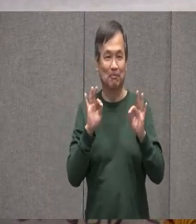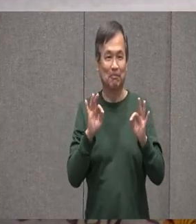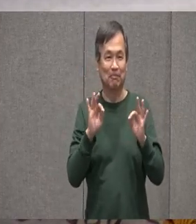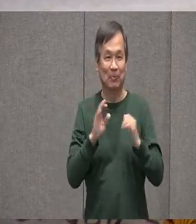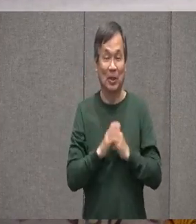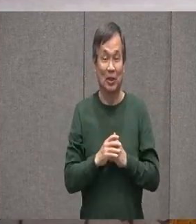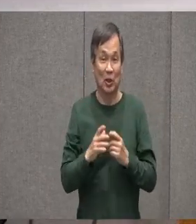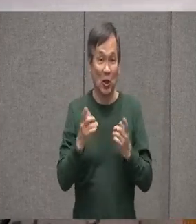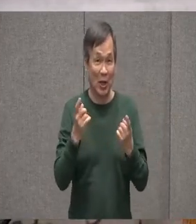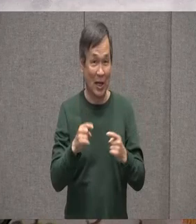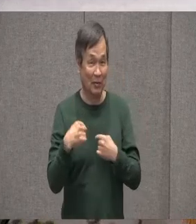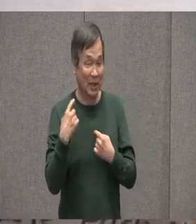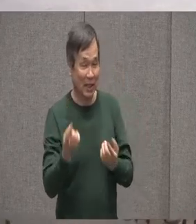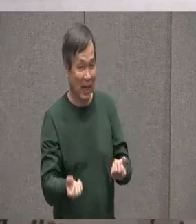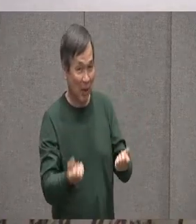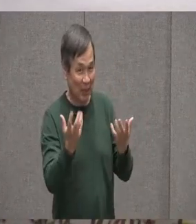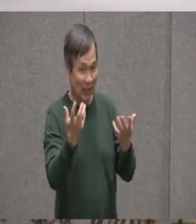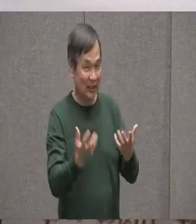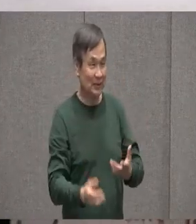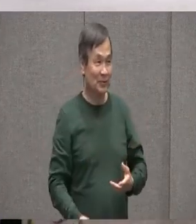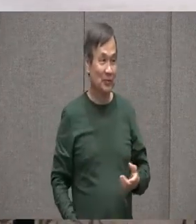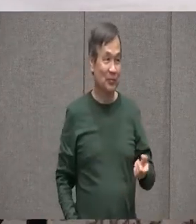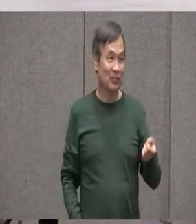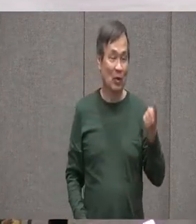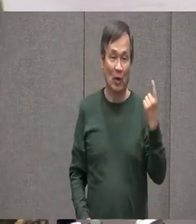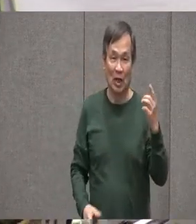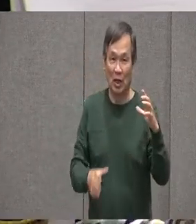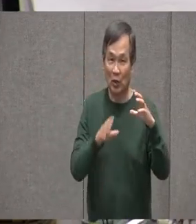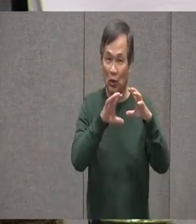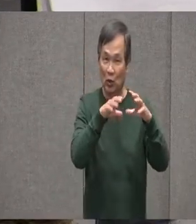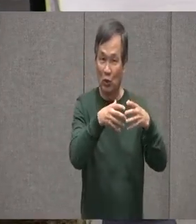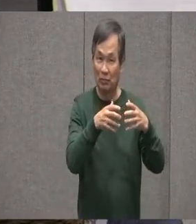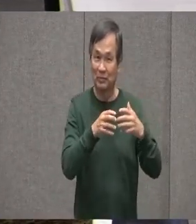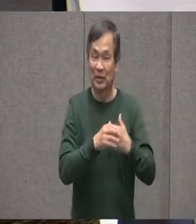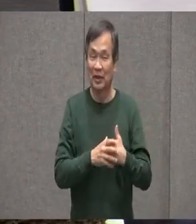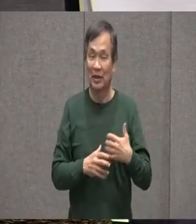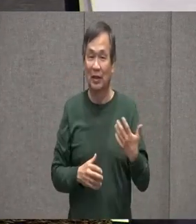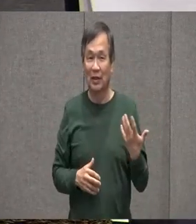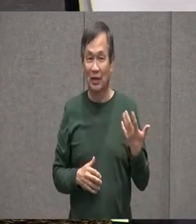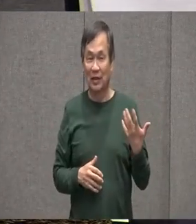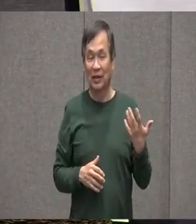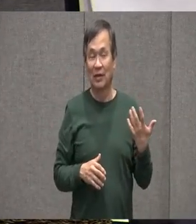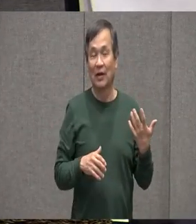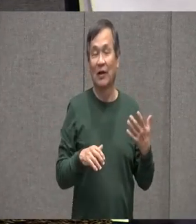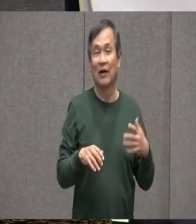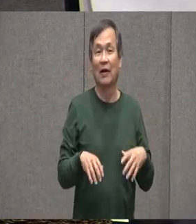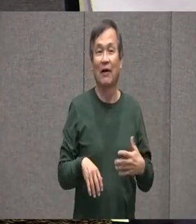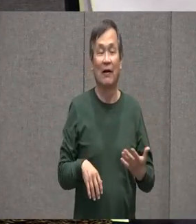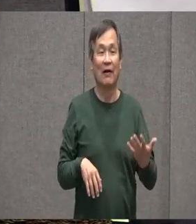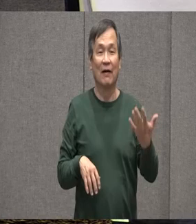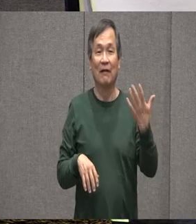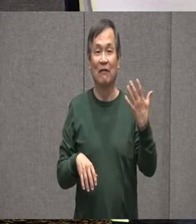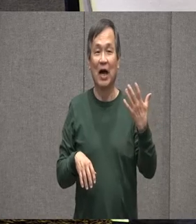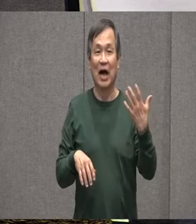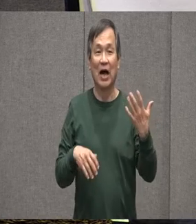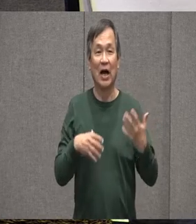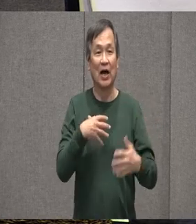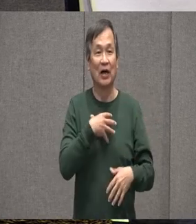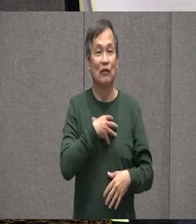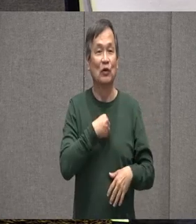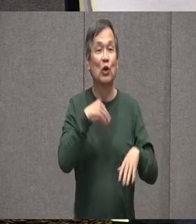So far, we've had one group of Arctic Fives arrive, 5 snowy